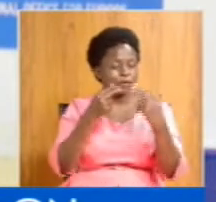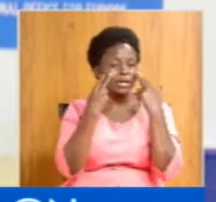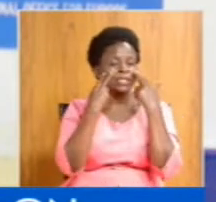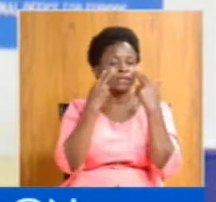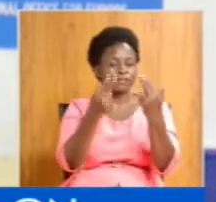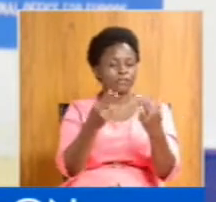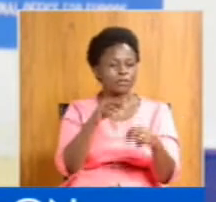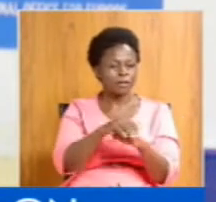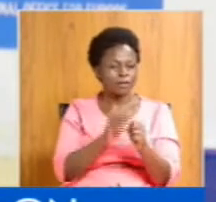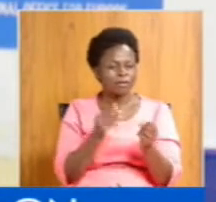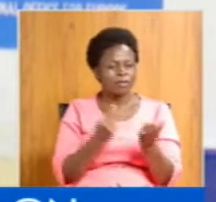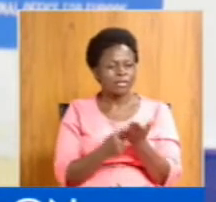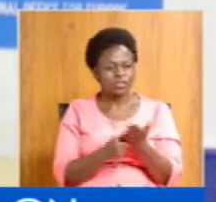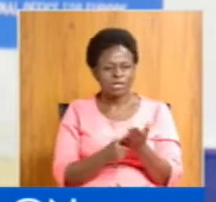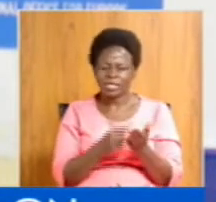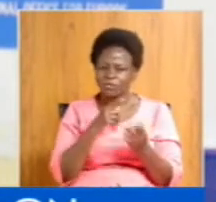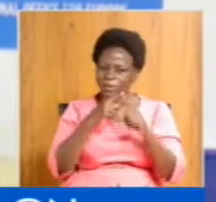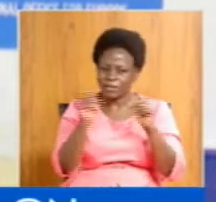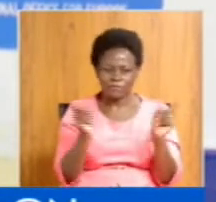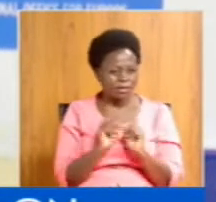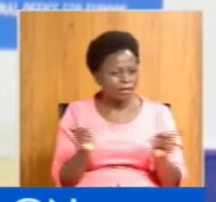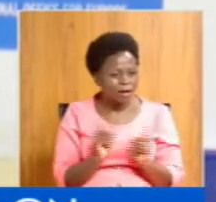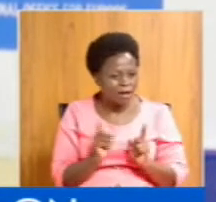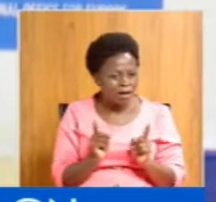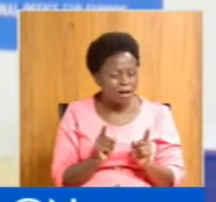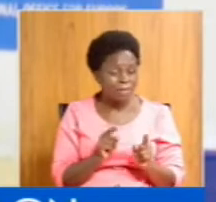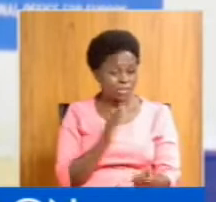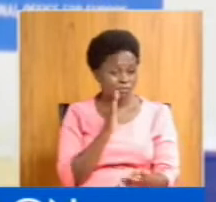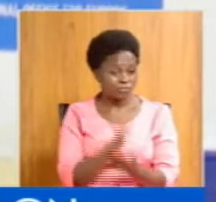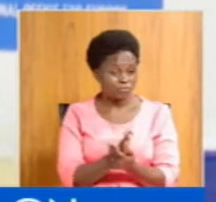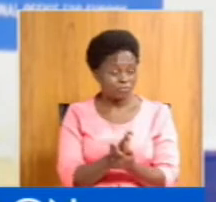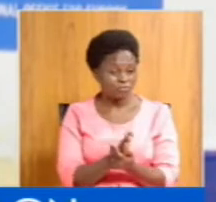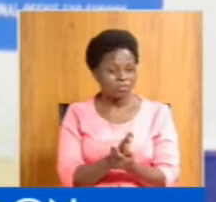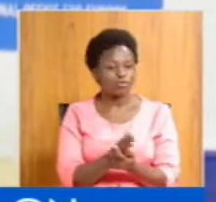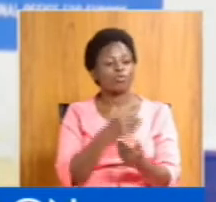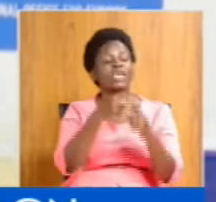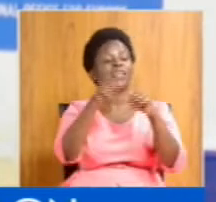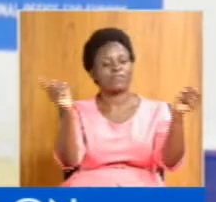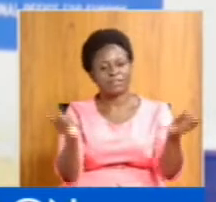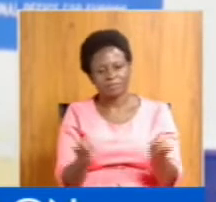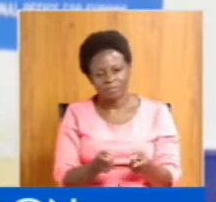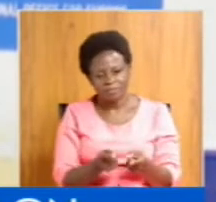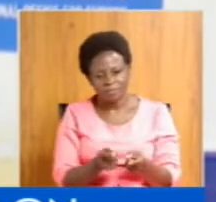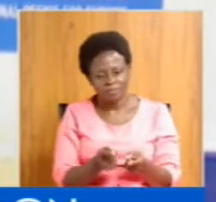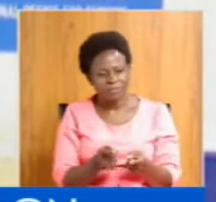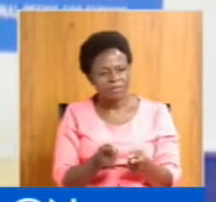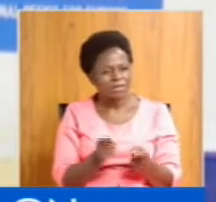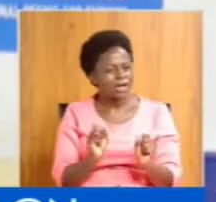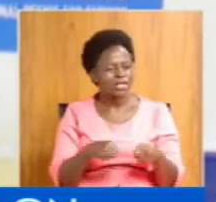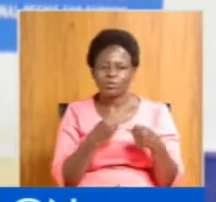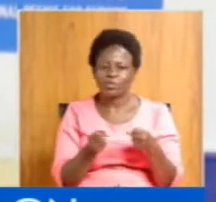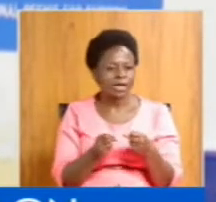that makes Uganda not to be an outlier. But in terms of reality, we are still outliers, and we